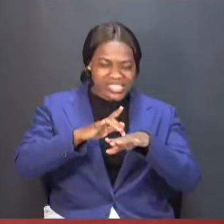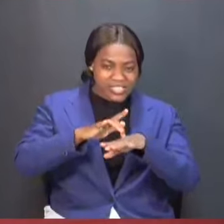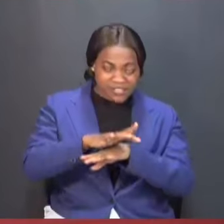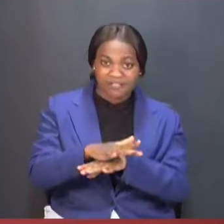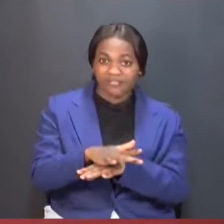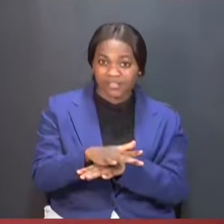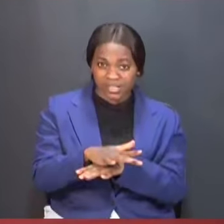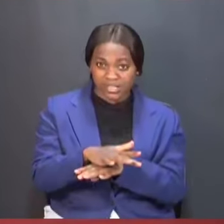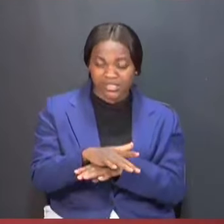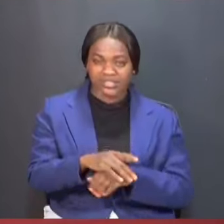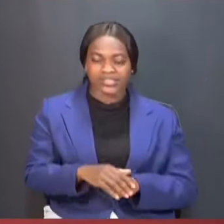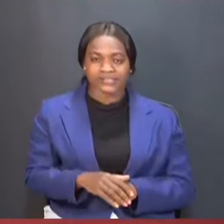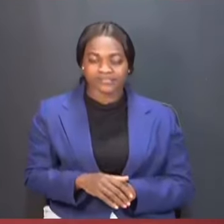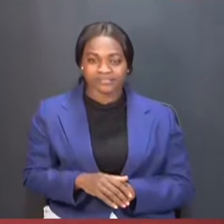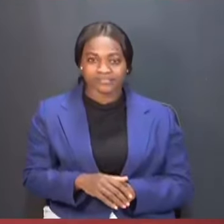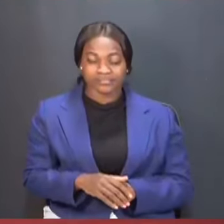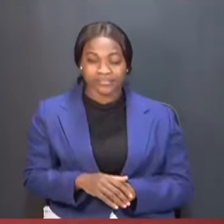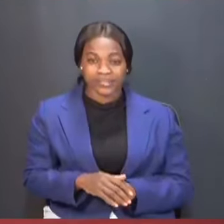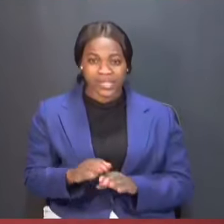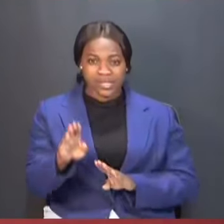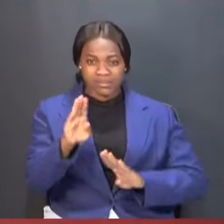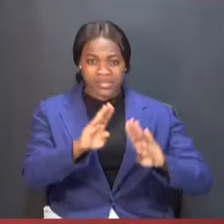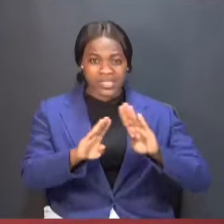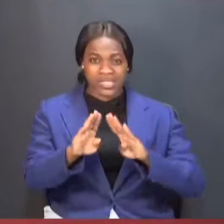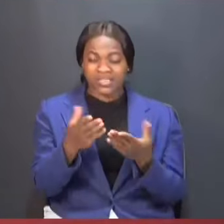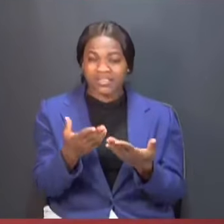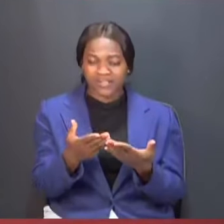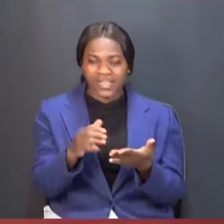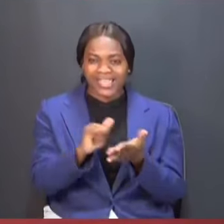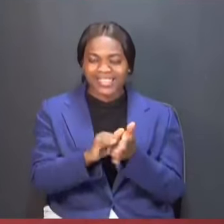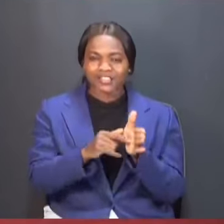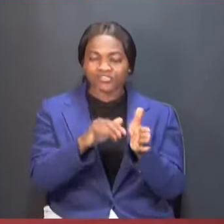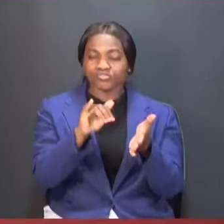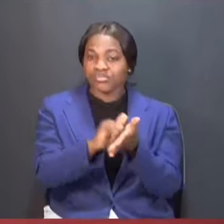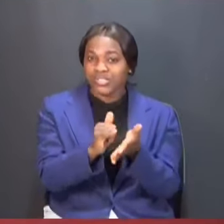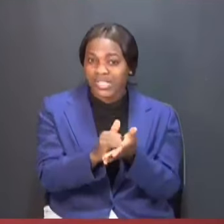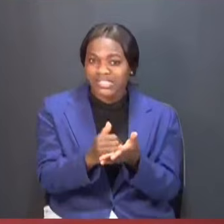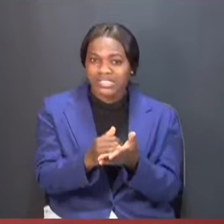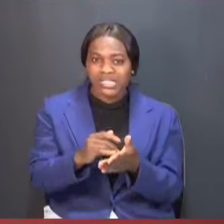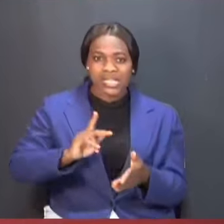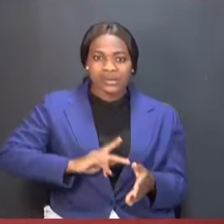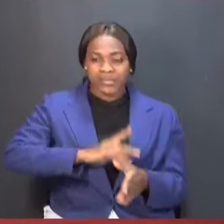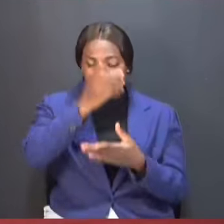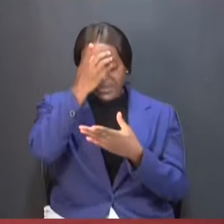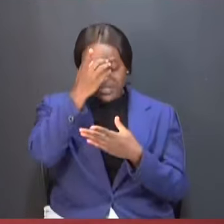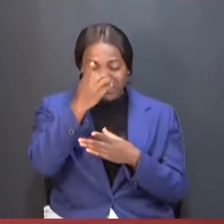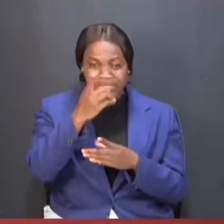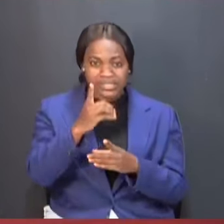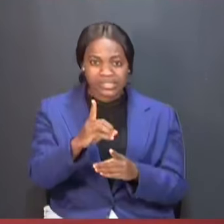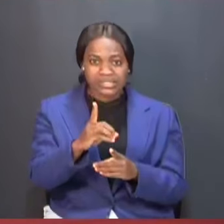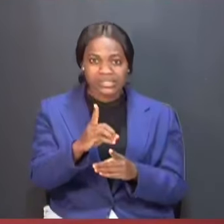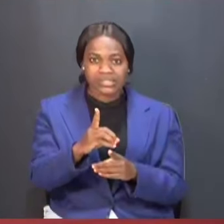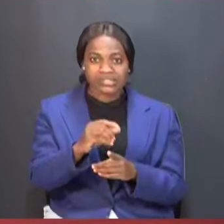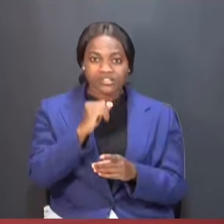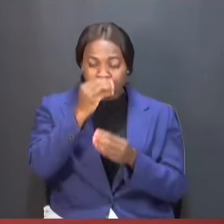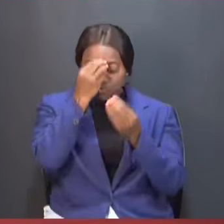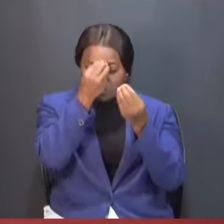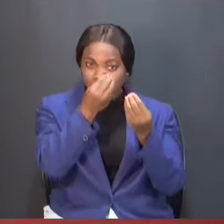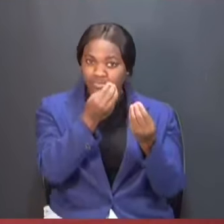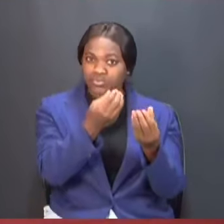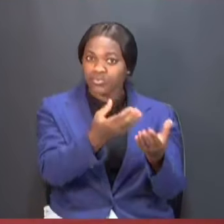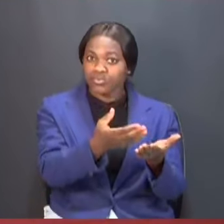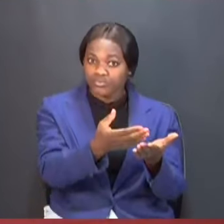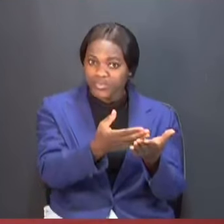Conduct that conveys the impression that Parliament's decision may be ignored without consequence qualify as an affront to